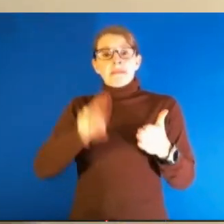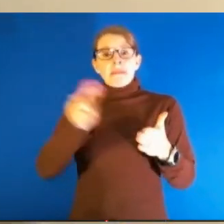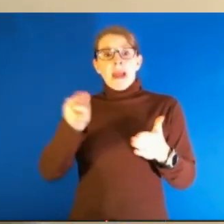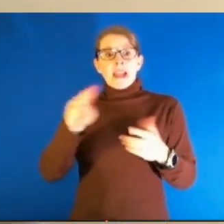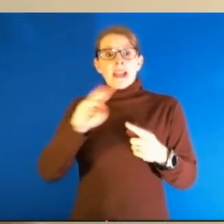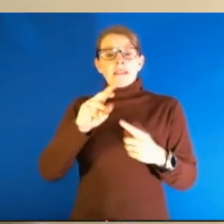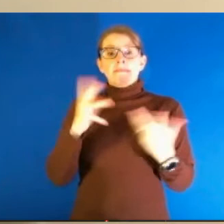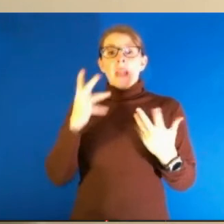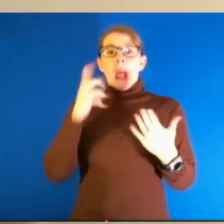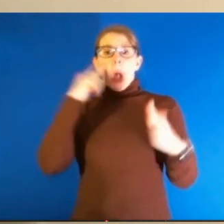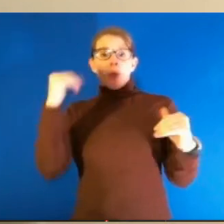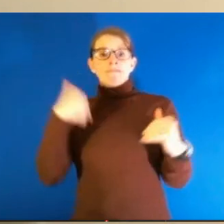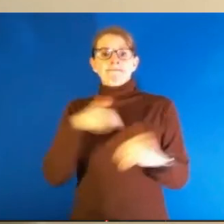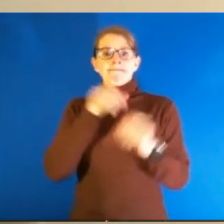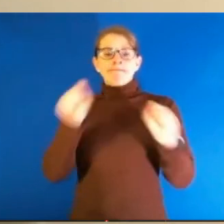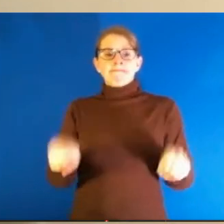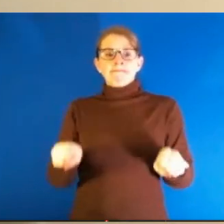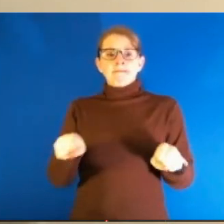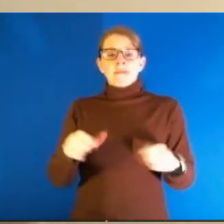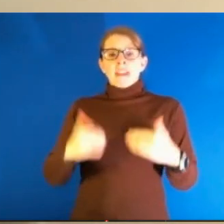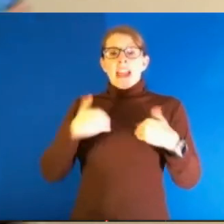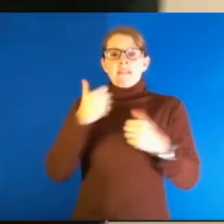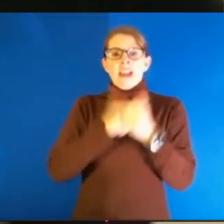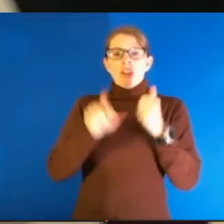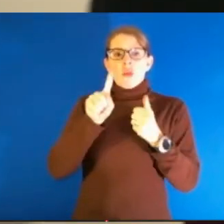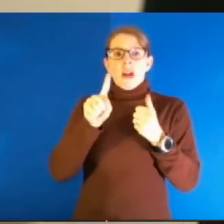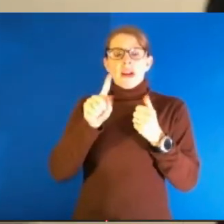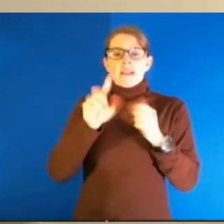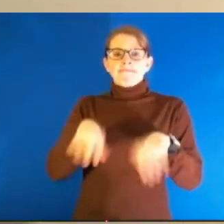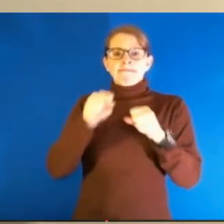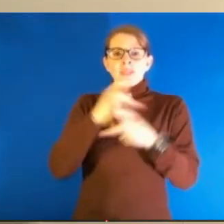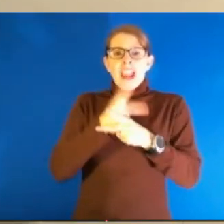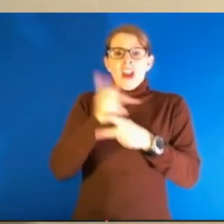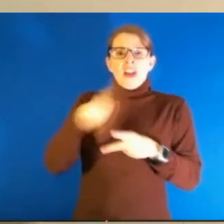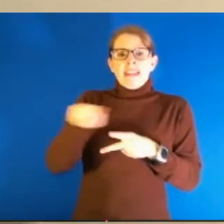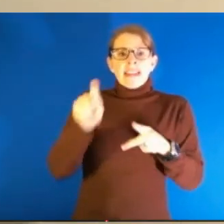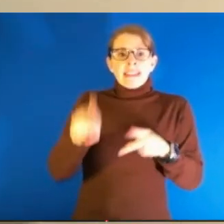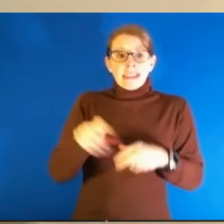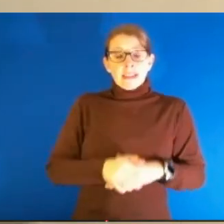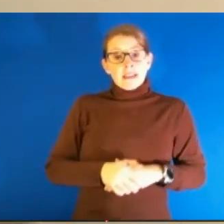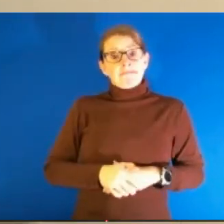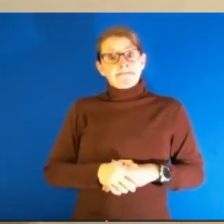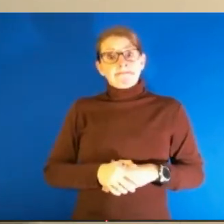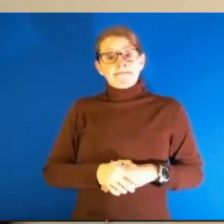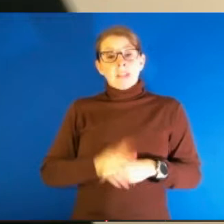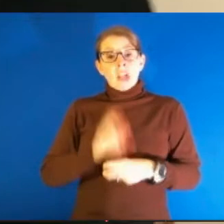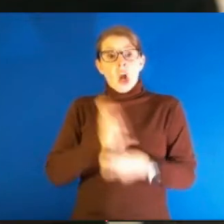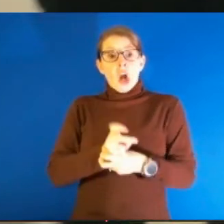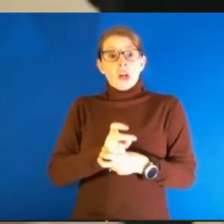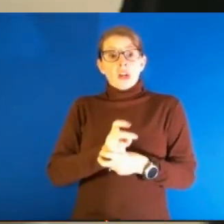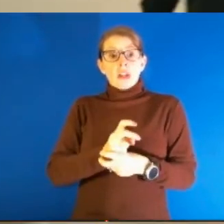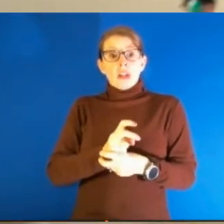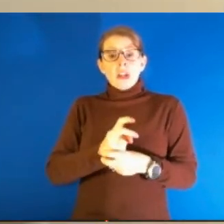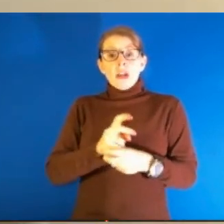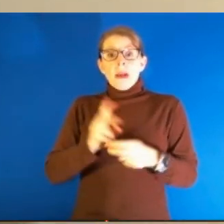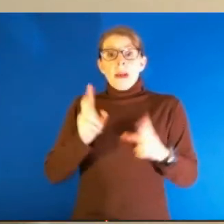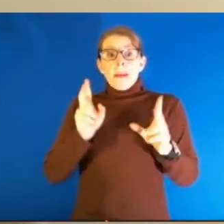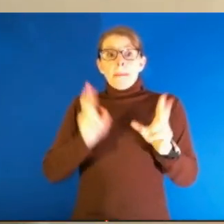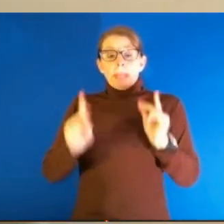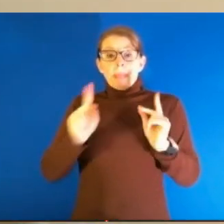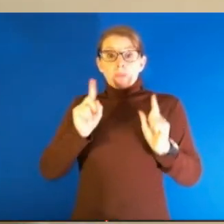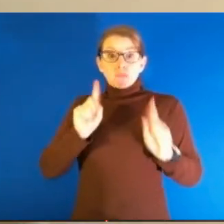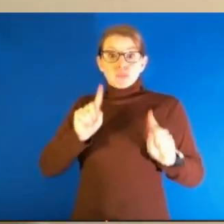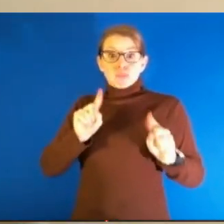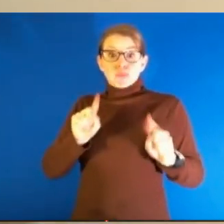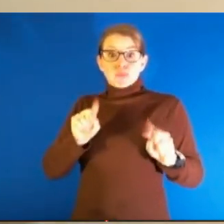hope that we can have everyone get the care that they need. It is kind of hard these days when the volume does get so rigorous,